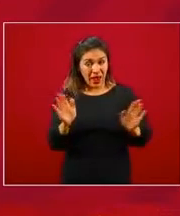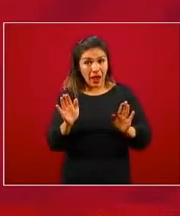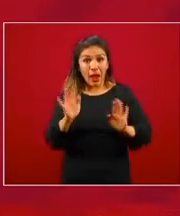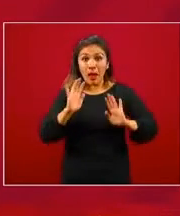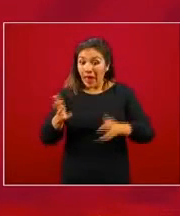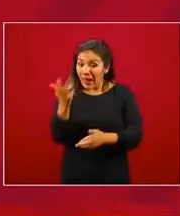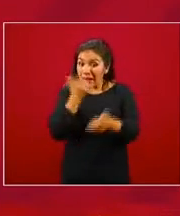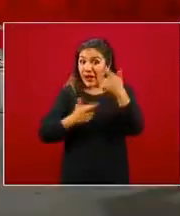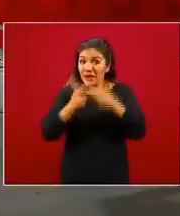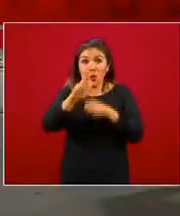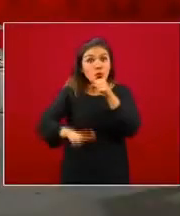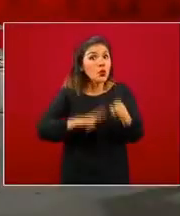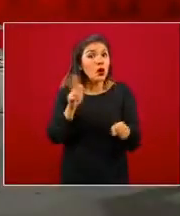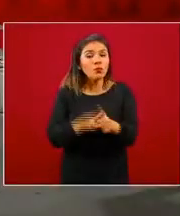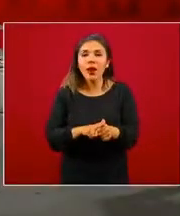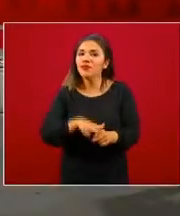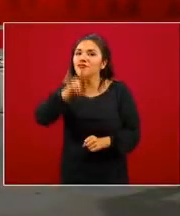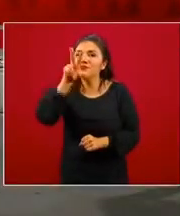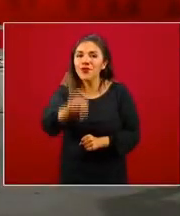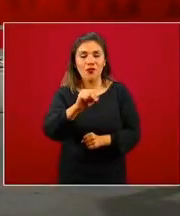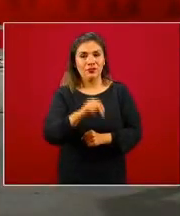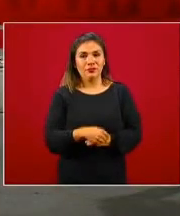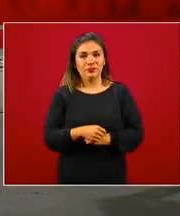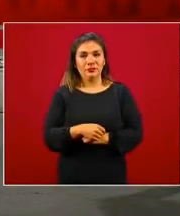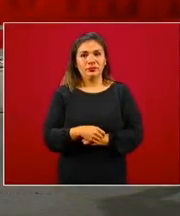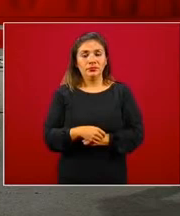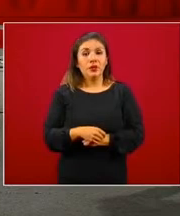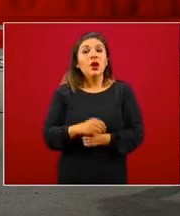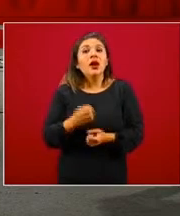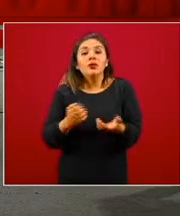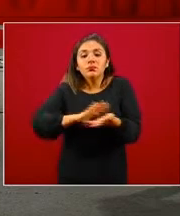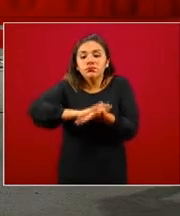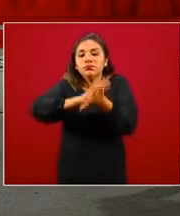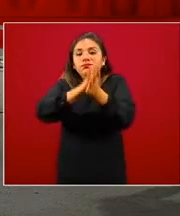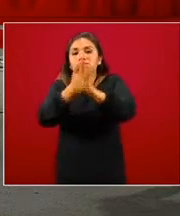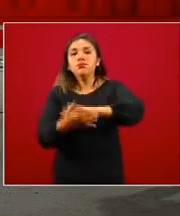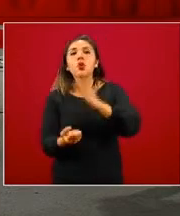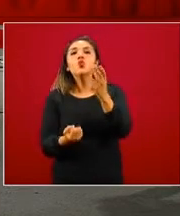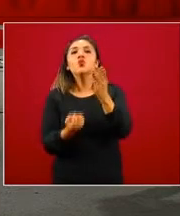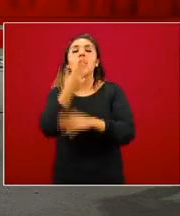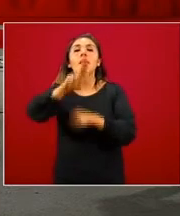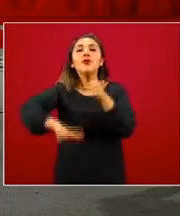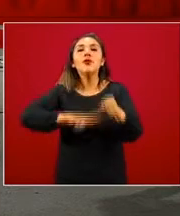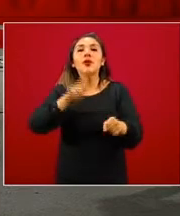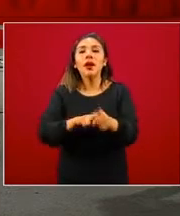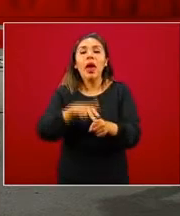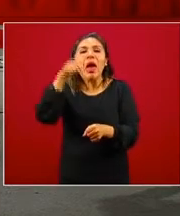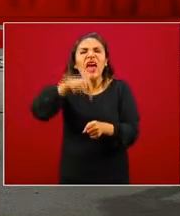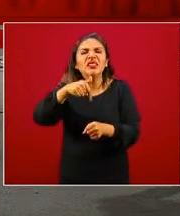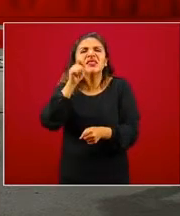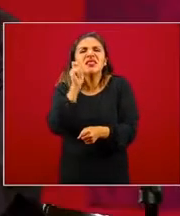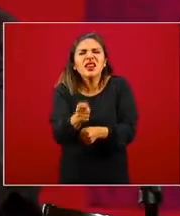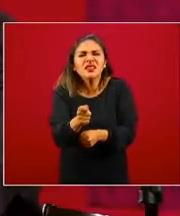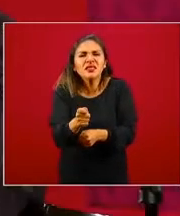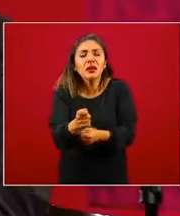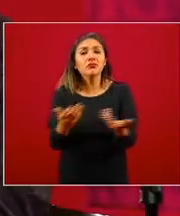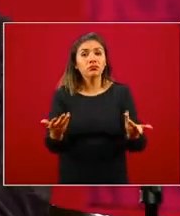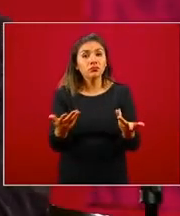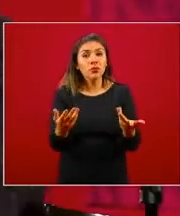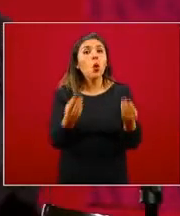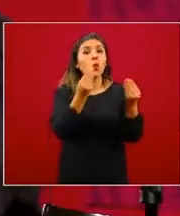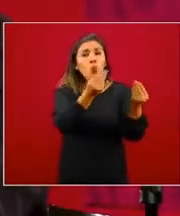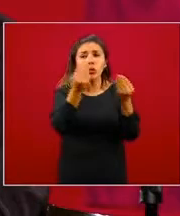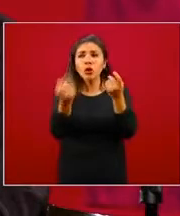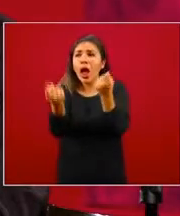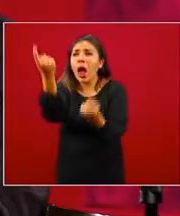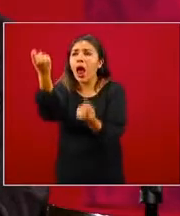Campaign has not ended, but when it does, we are not returning to an old normal. We are transitioning to a new